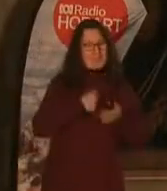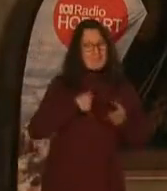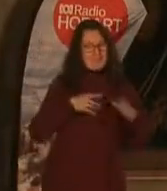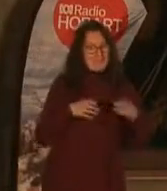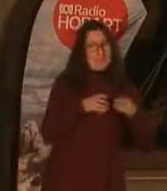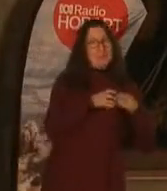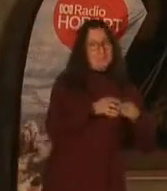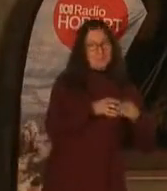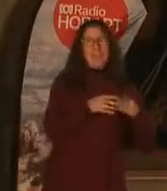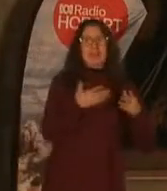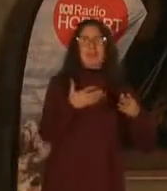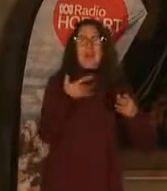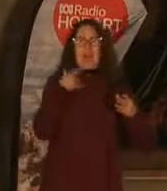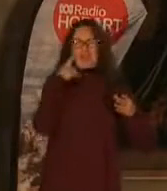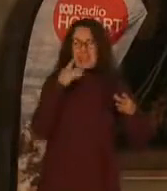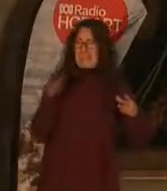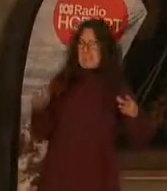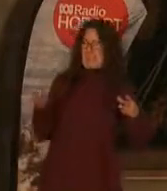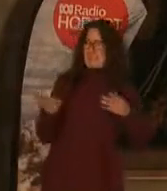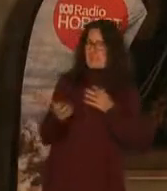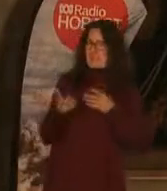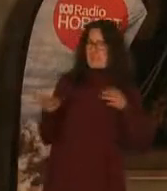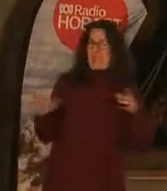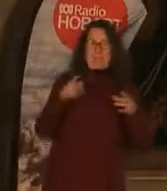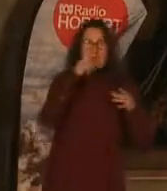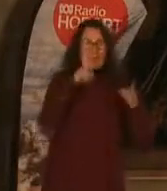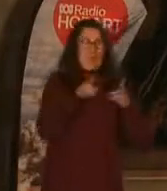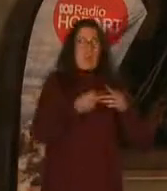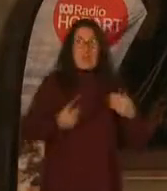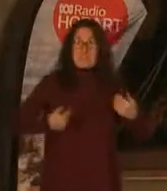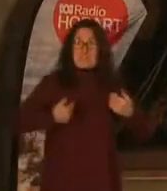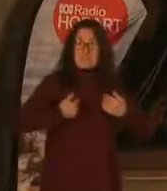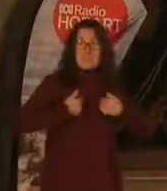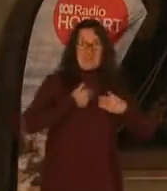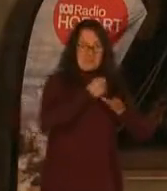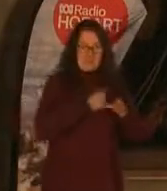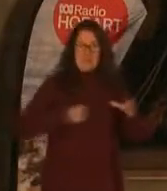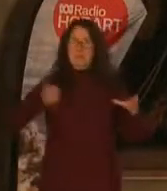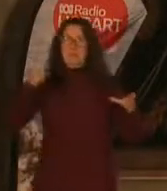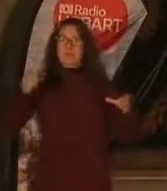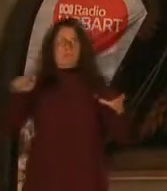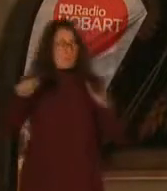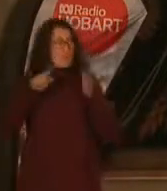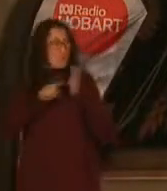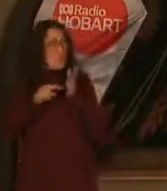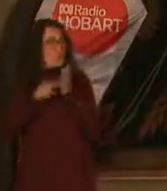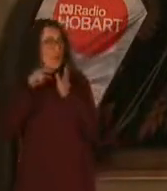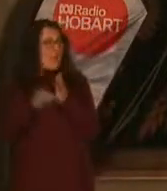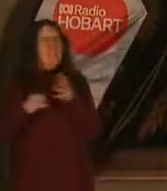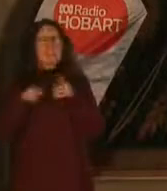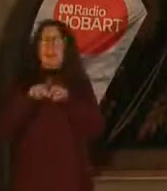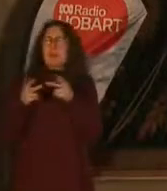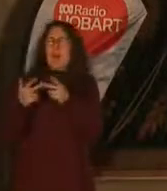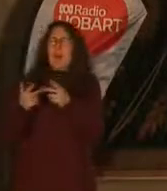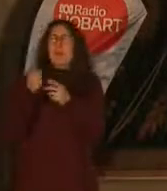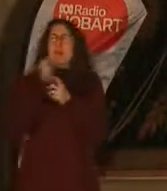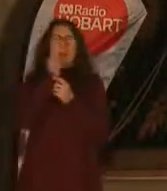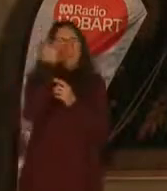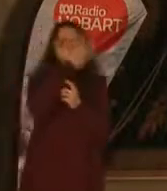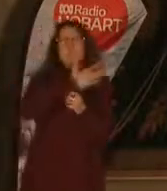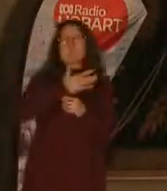people like Maggie at UTAS and other Aboriginal and Torres Strait Islander peoples around the country that have been